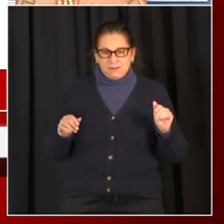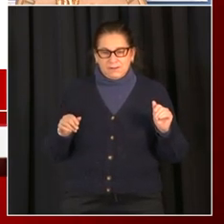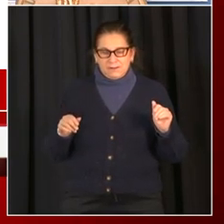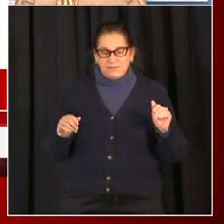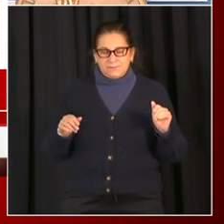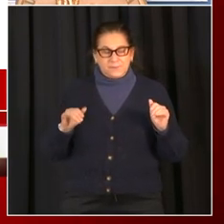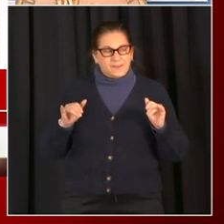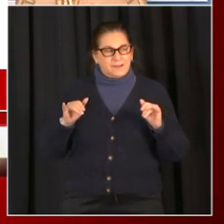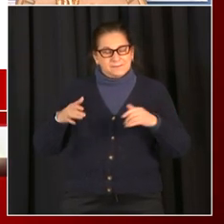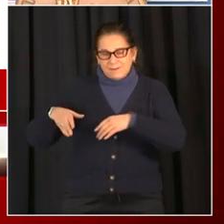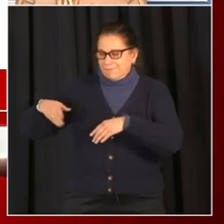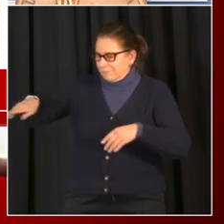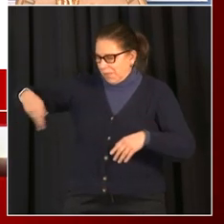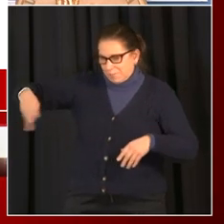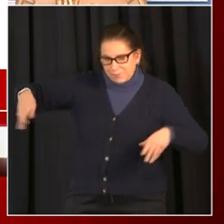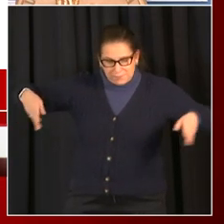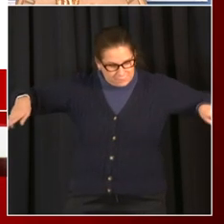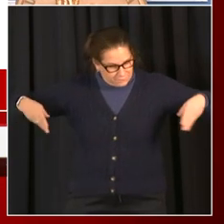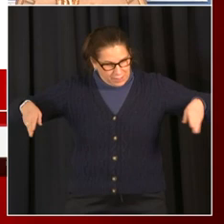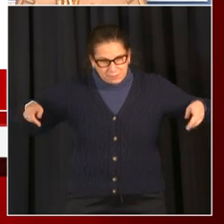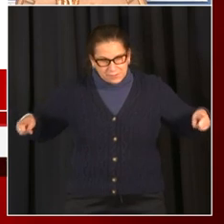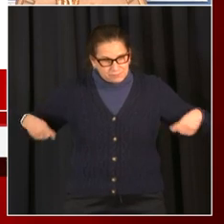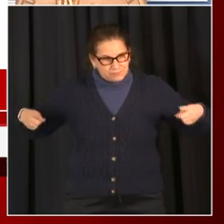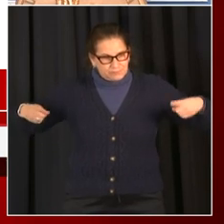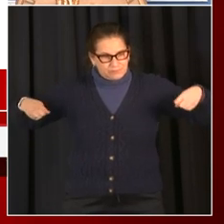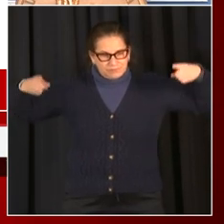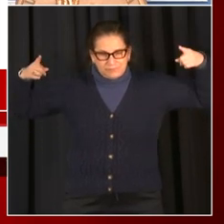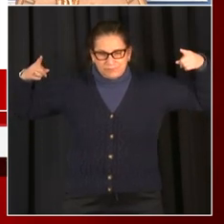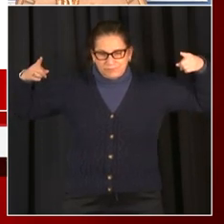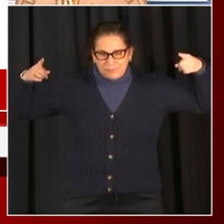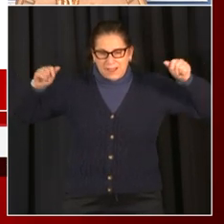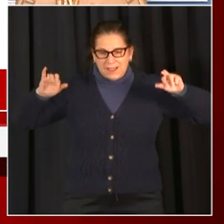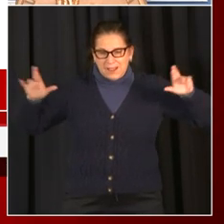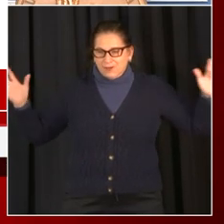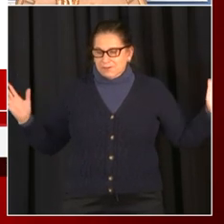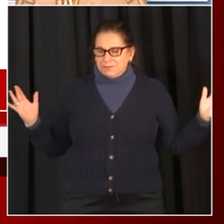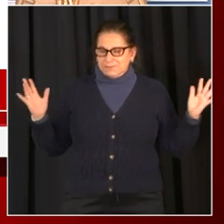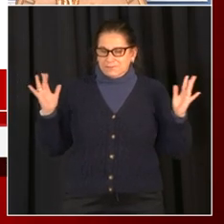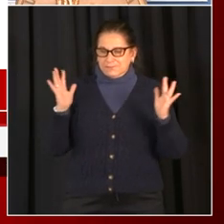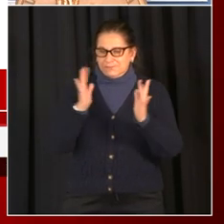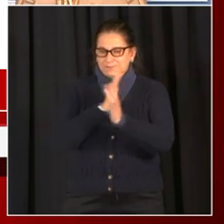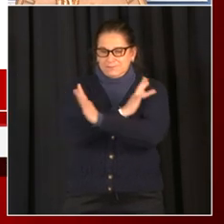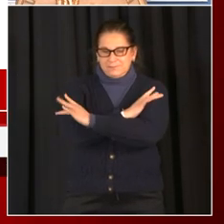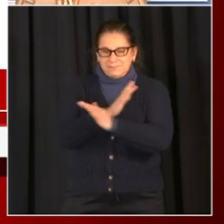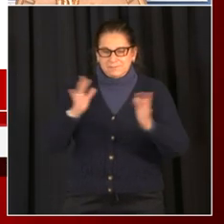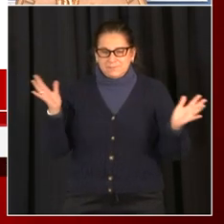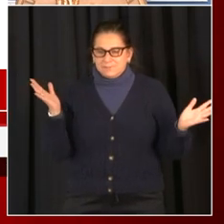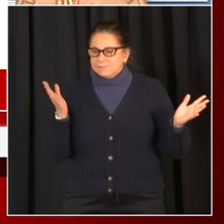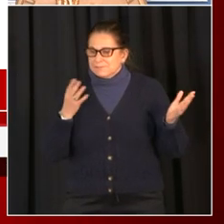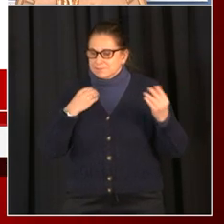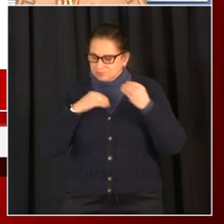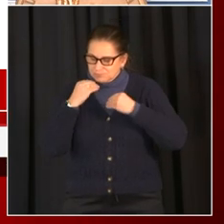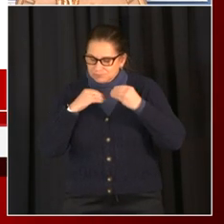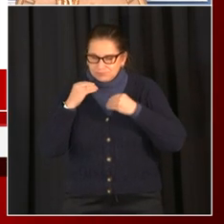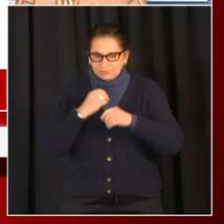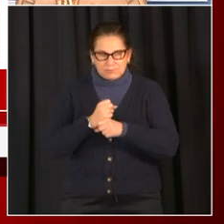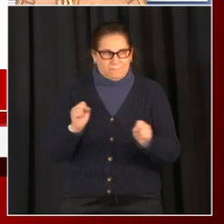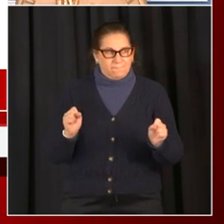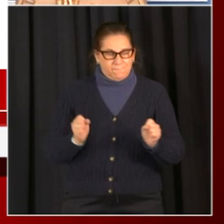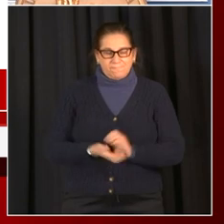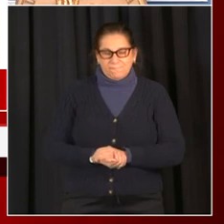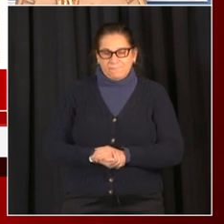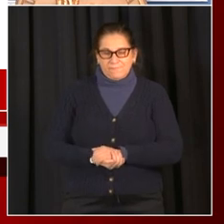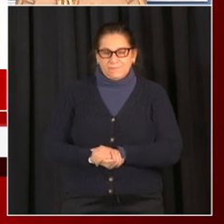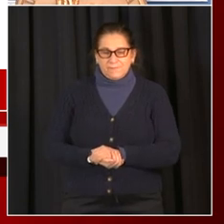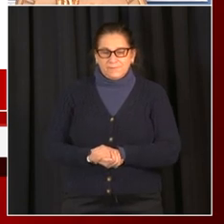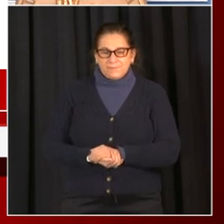flap. Don't say that too fast. Okay, streeteries and parklets, this is an update, cannot be